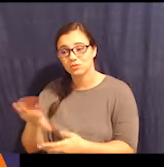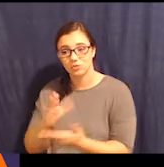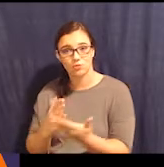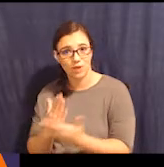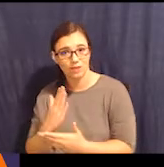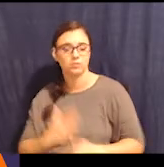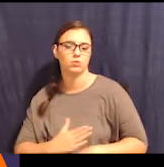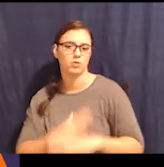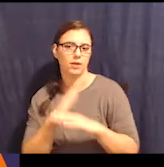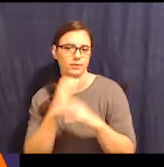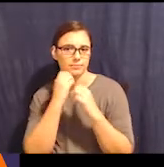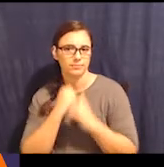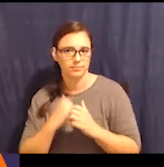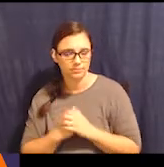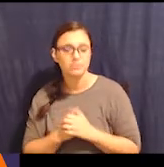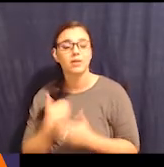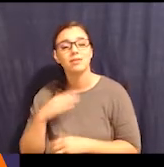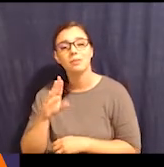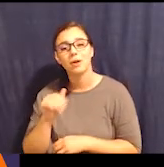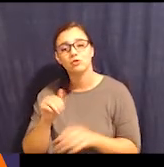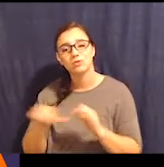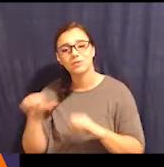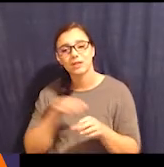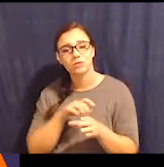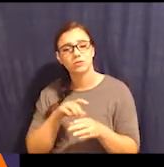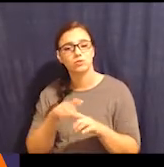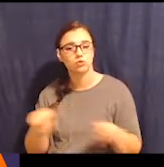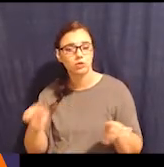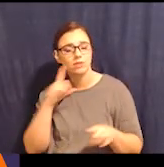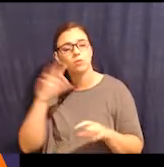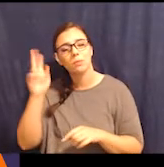in Political Science from Florida State University.